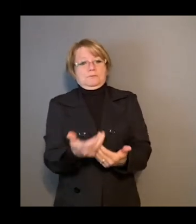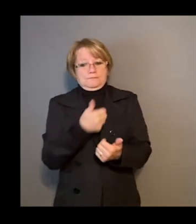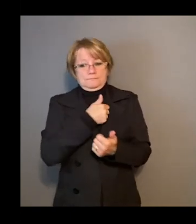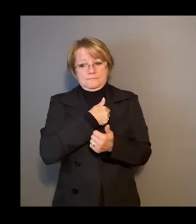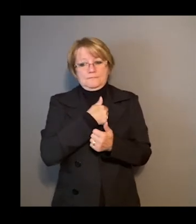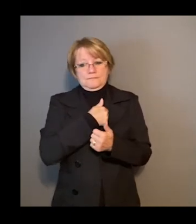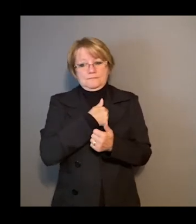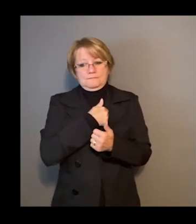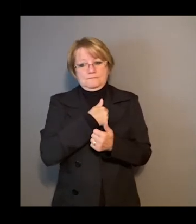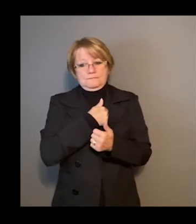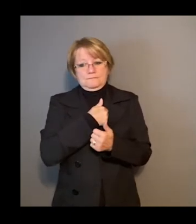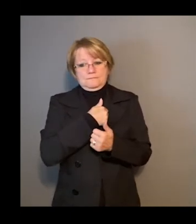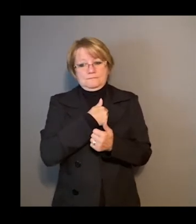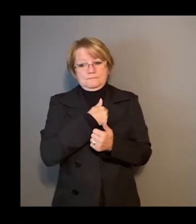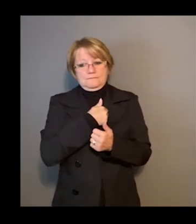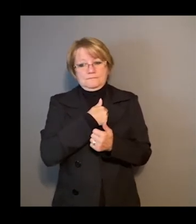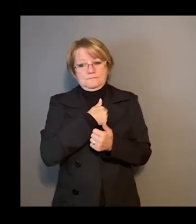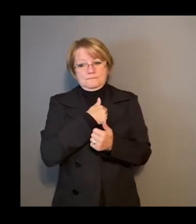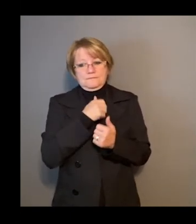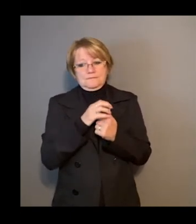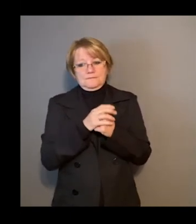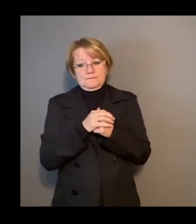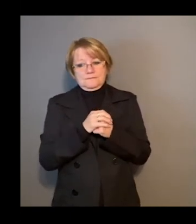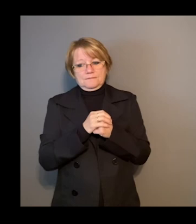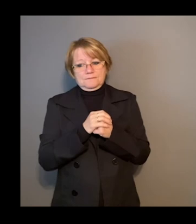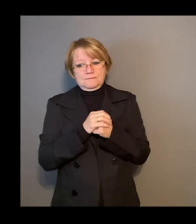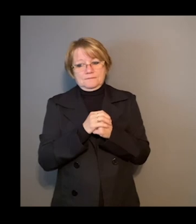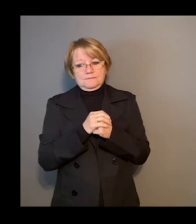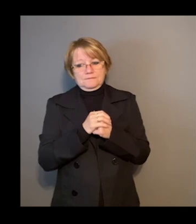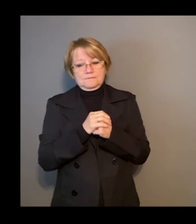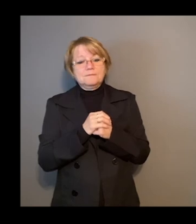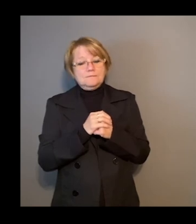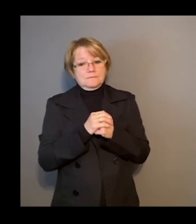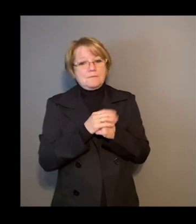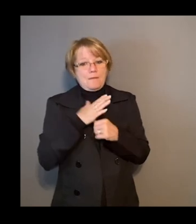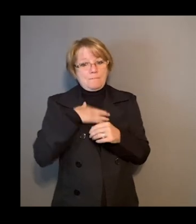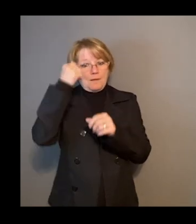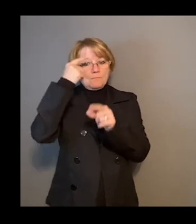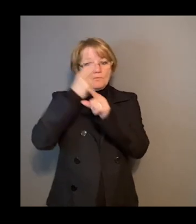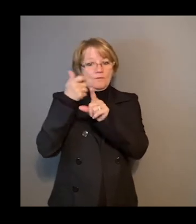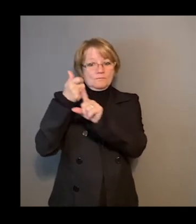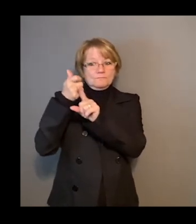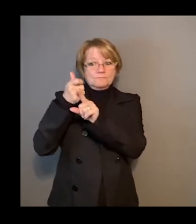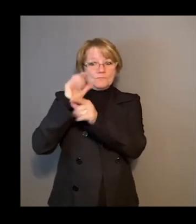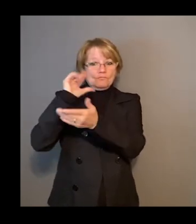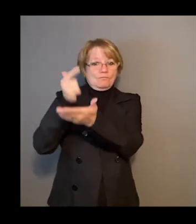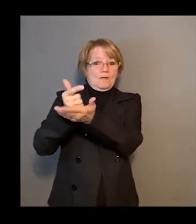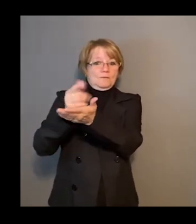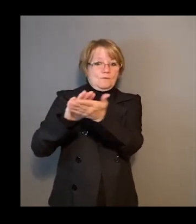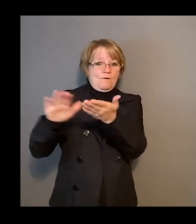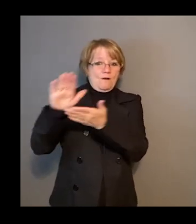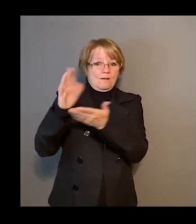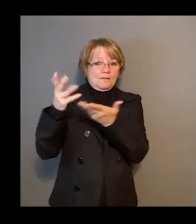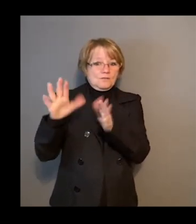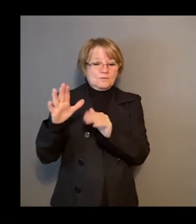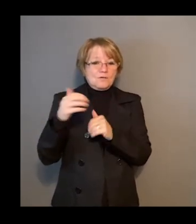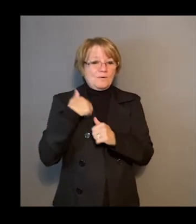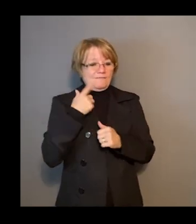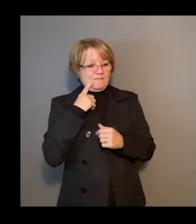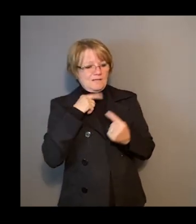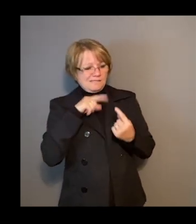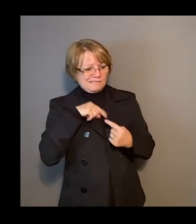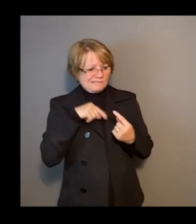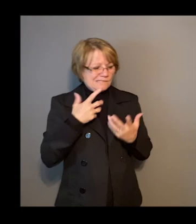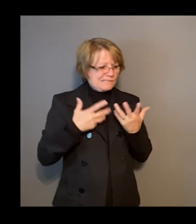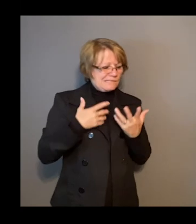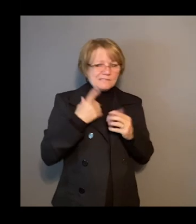I can't figure it out. Like, my brother's a college graduate, so I will go to him and say he's not there. There's times where I just can't